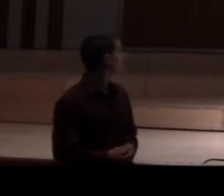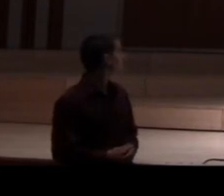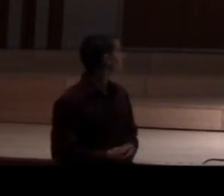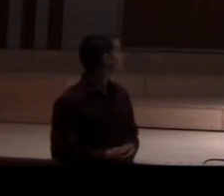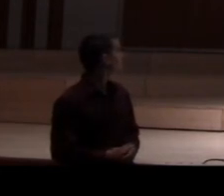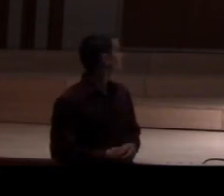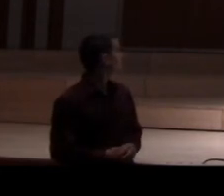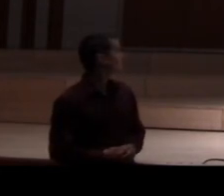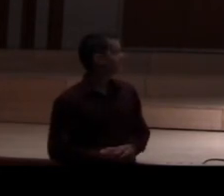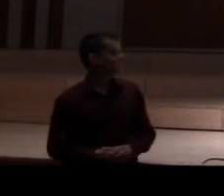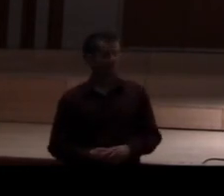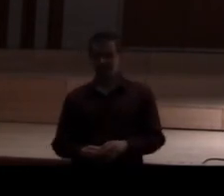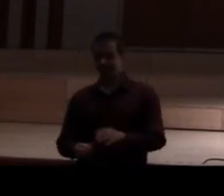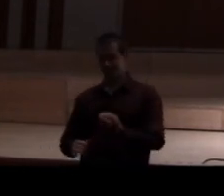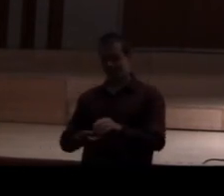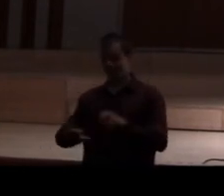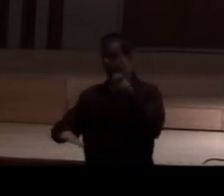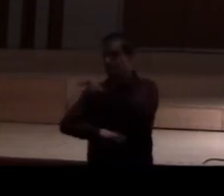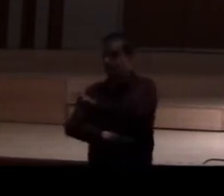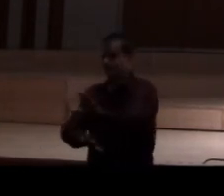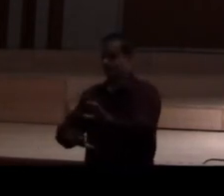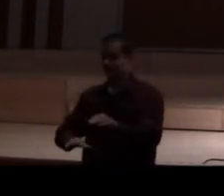That definitely went way ahead.